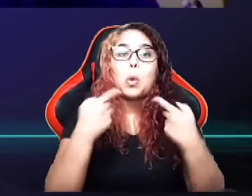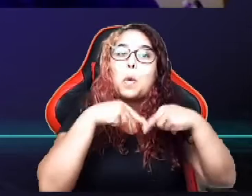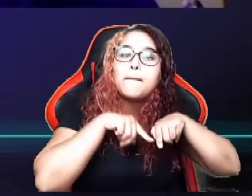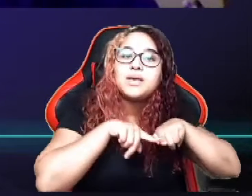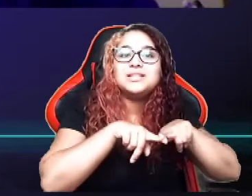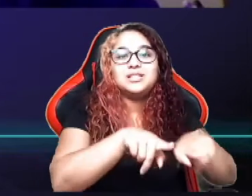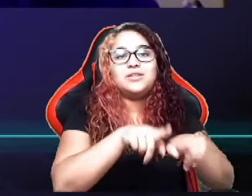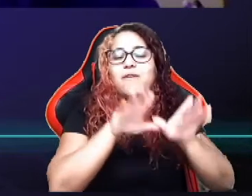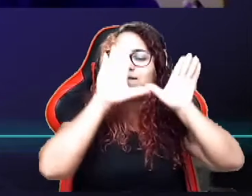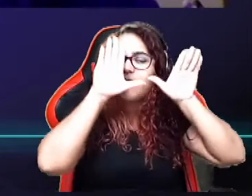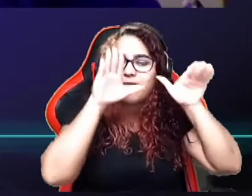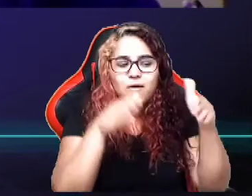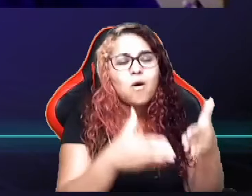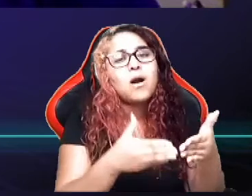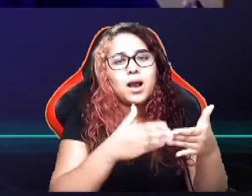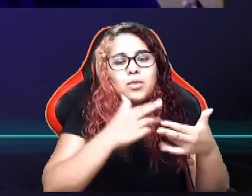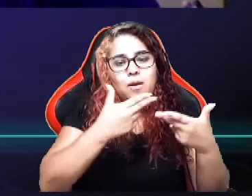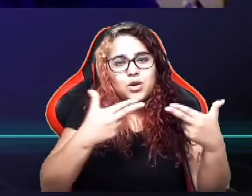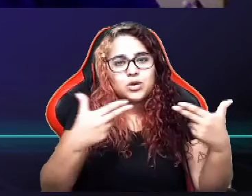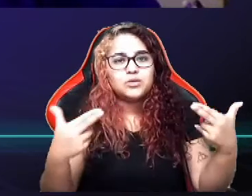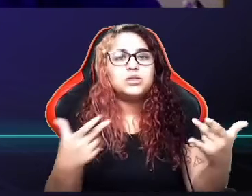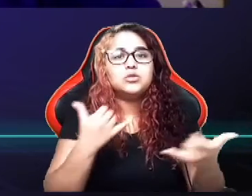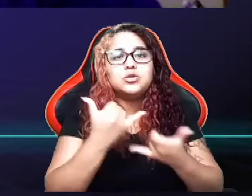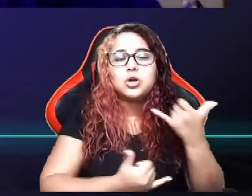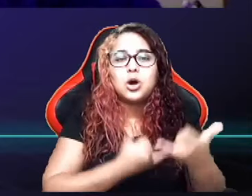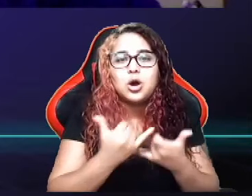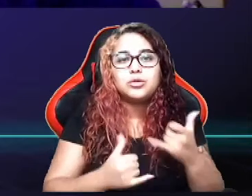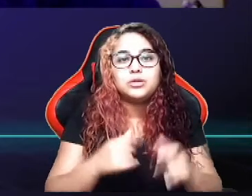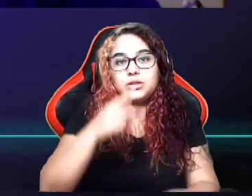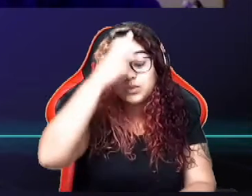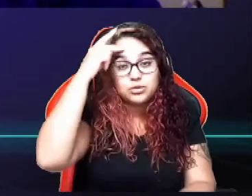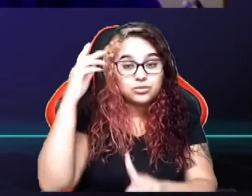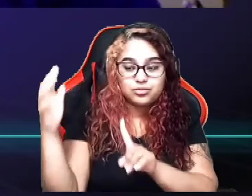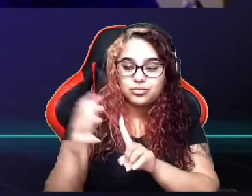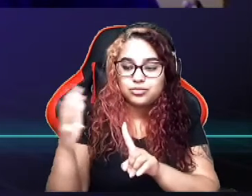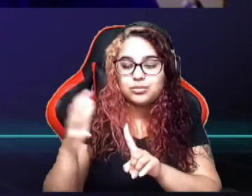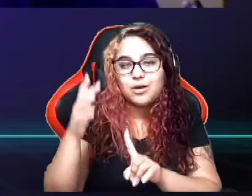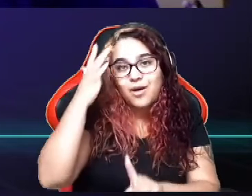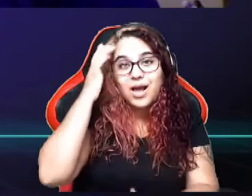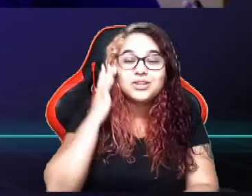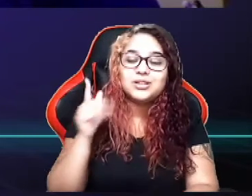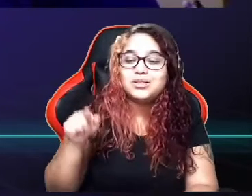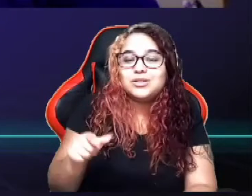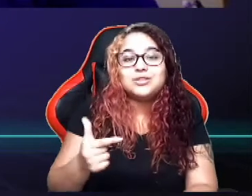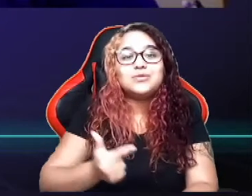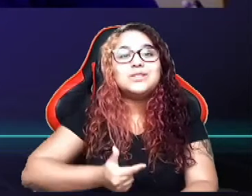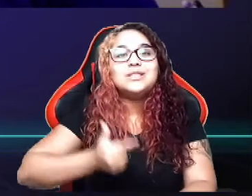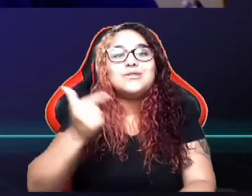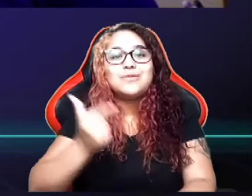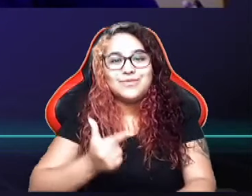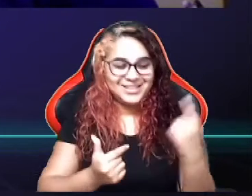competitive game. It's totally for multiplayer uh, play. So